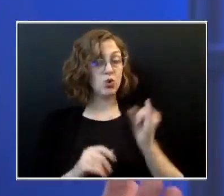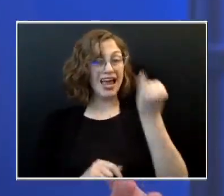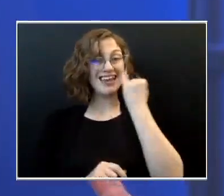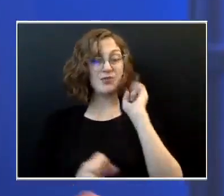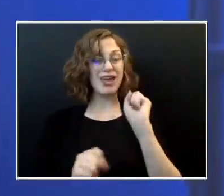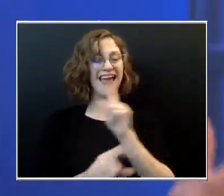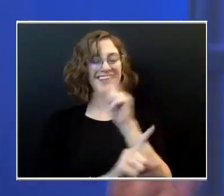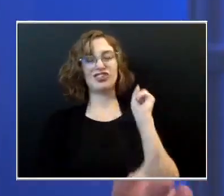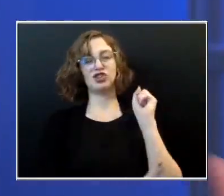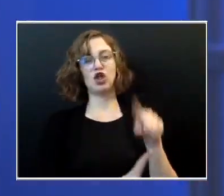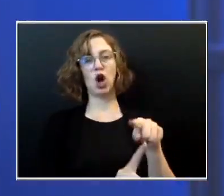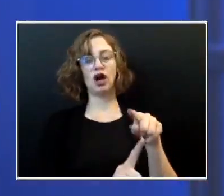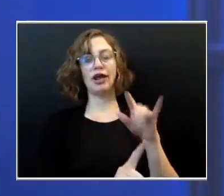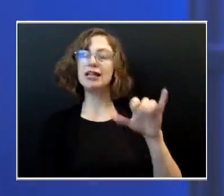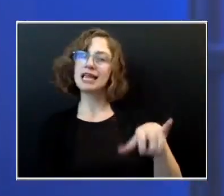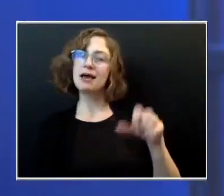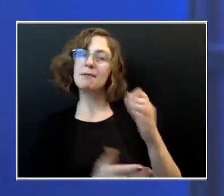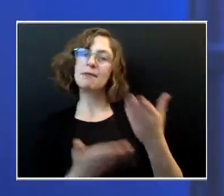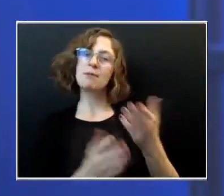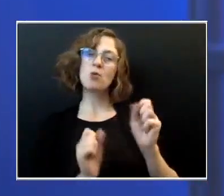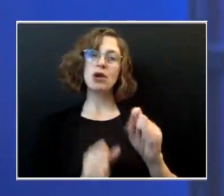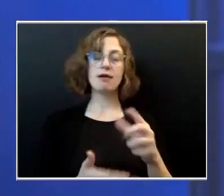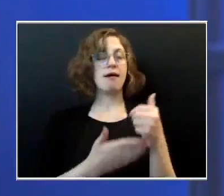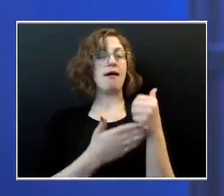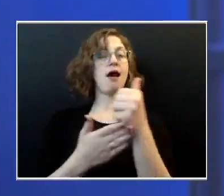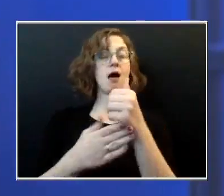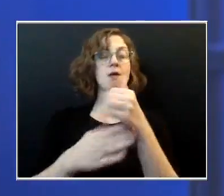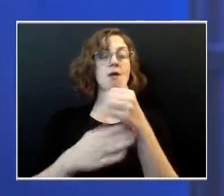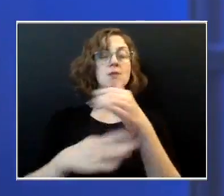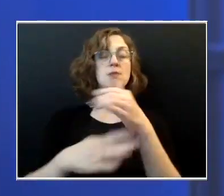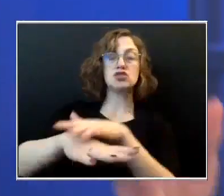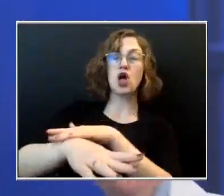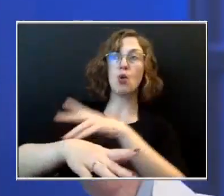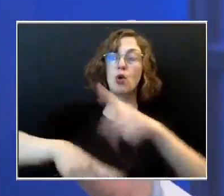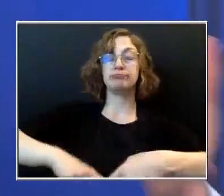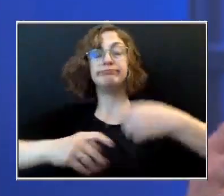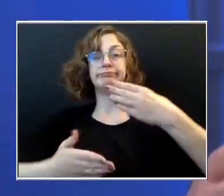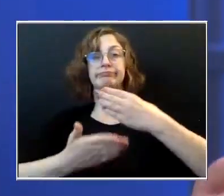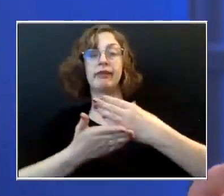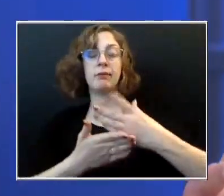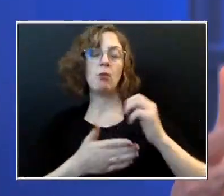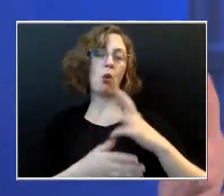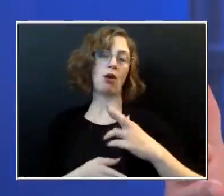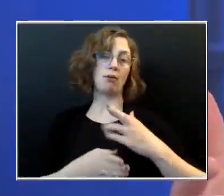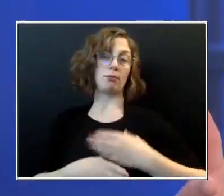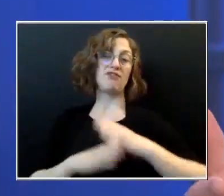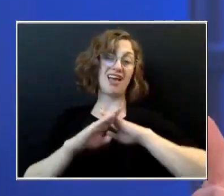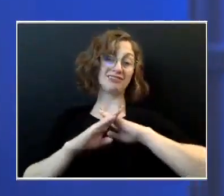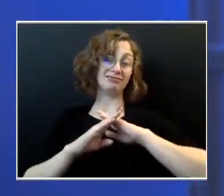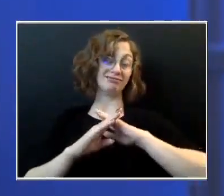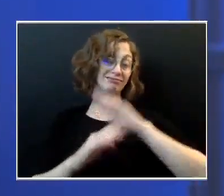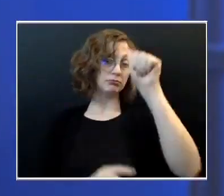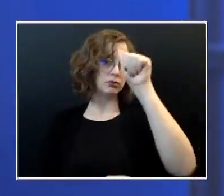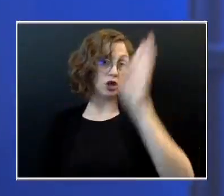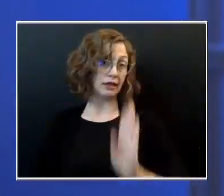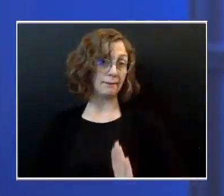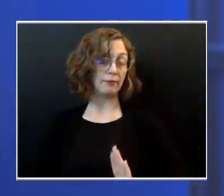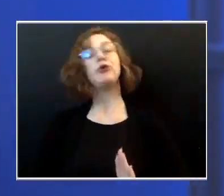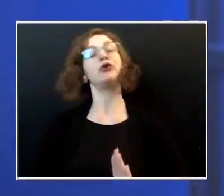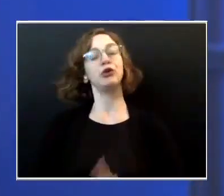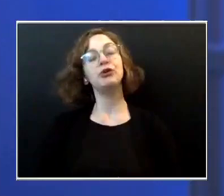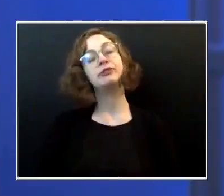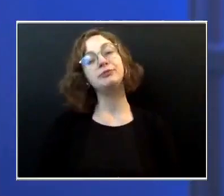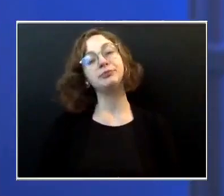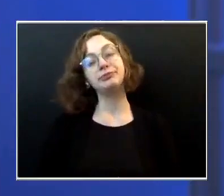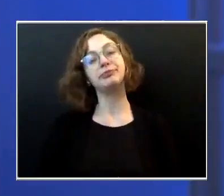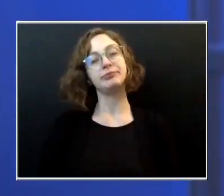maybe even slow or prevent the disease, and make that part of the sort of combination of things that we think it's going to require to